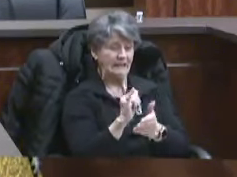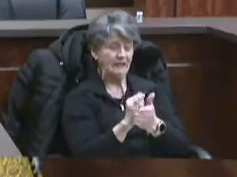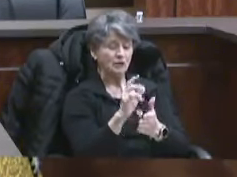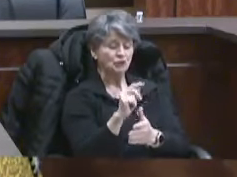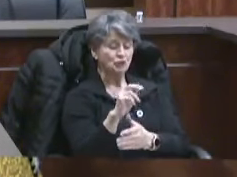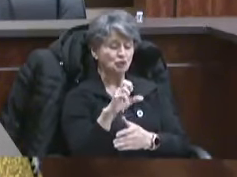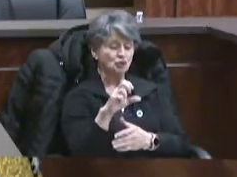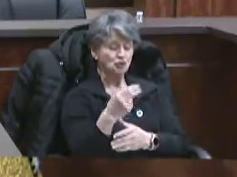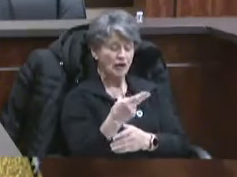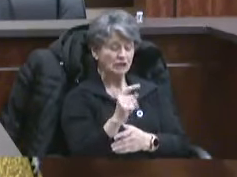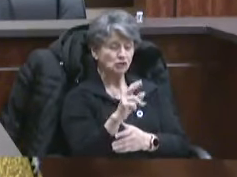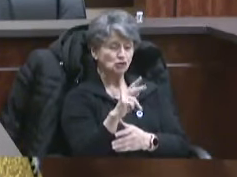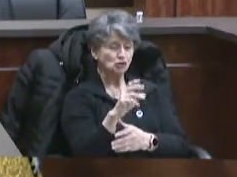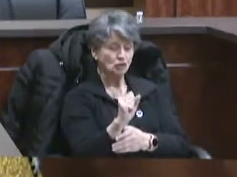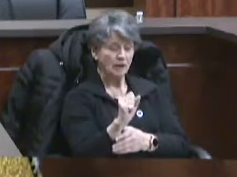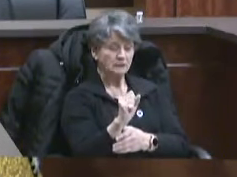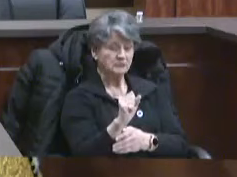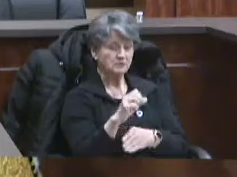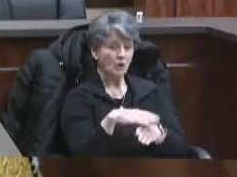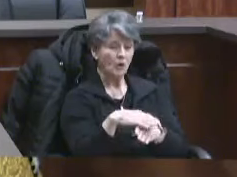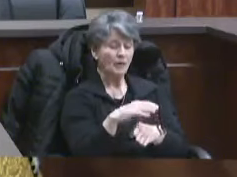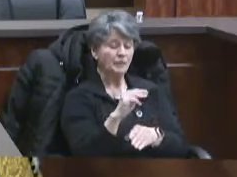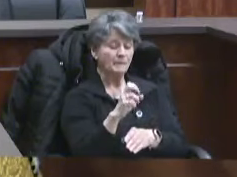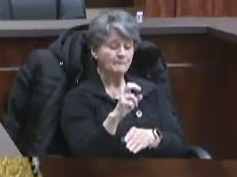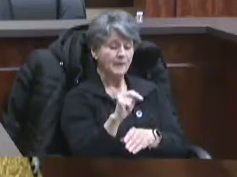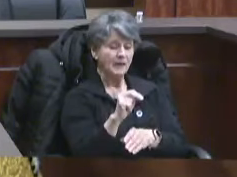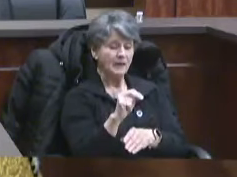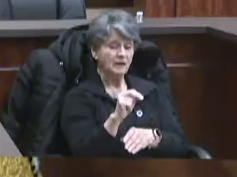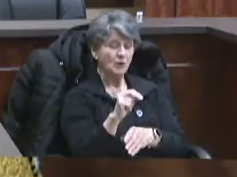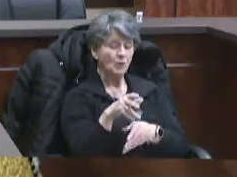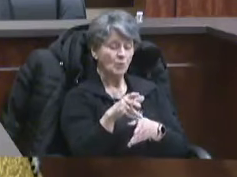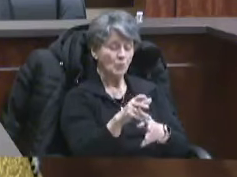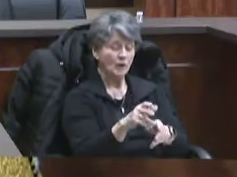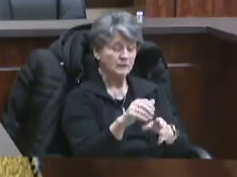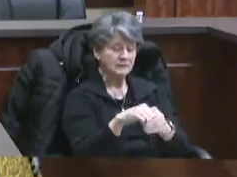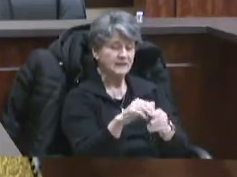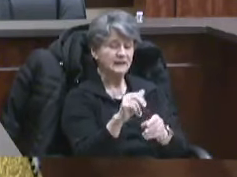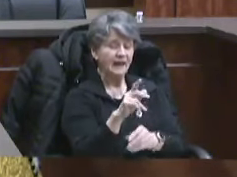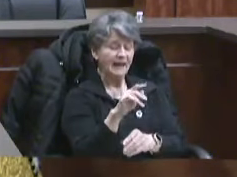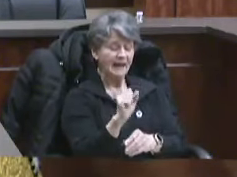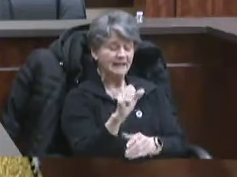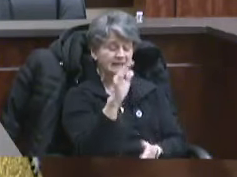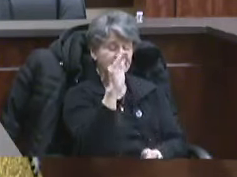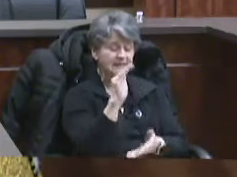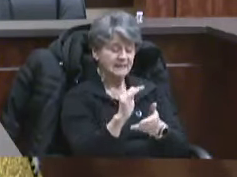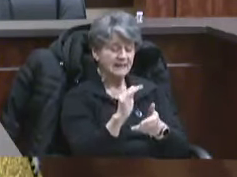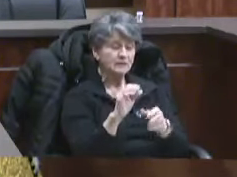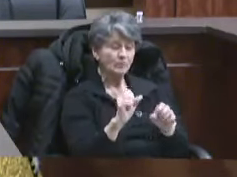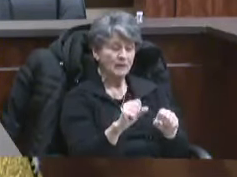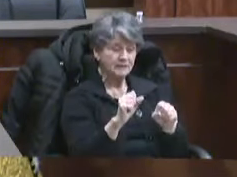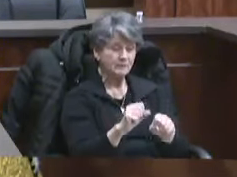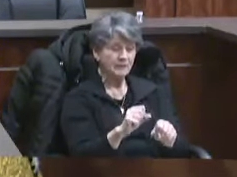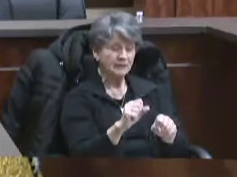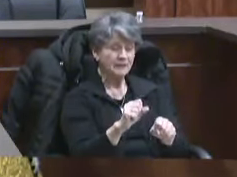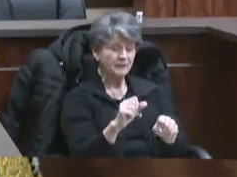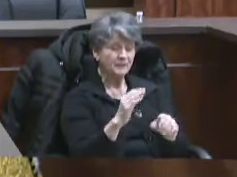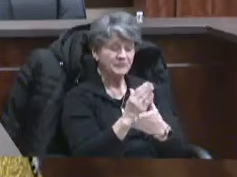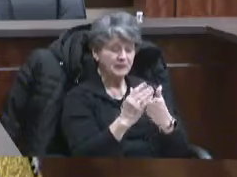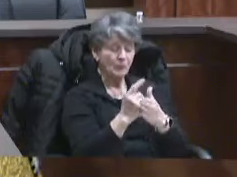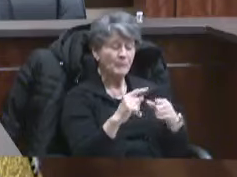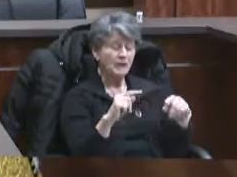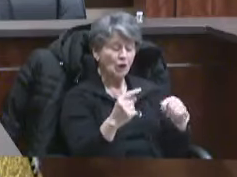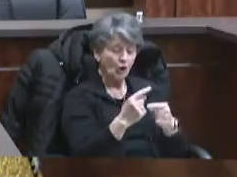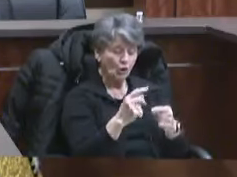in on the main roads and in alleys, the less chance of getting somebody hurt or